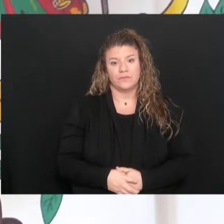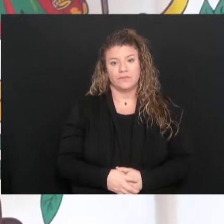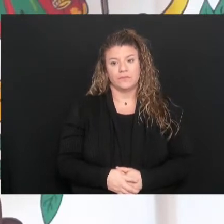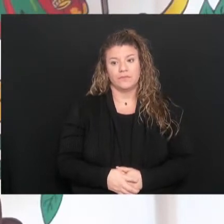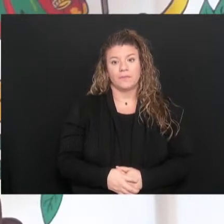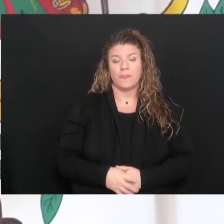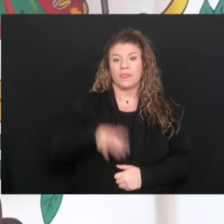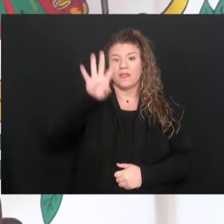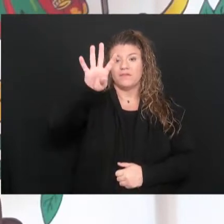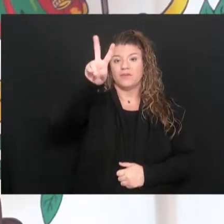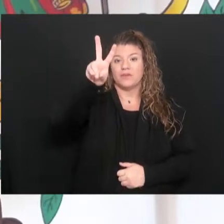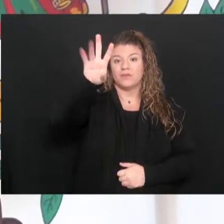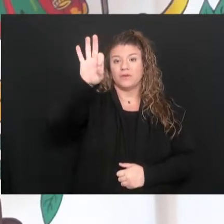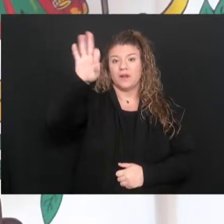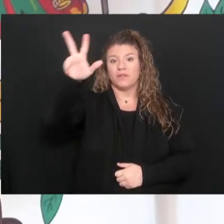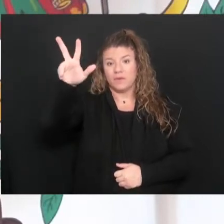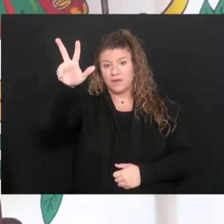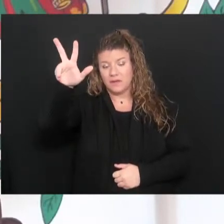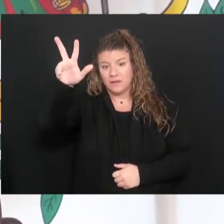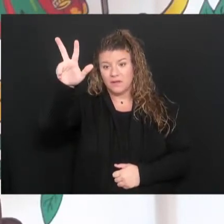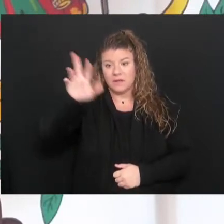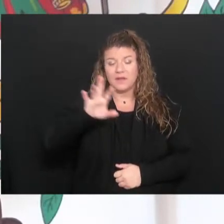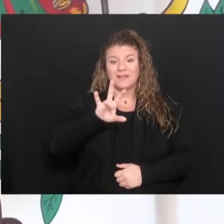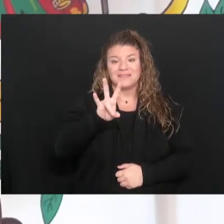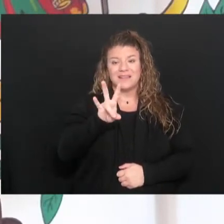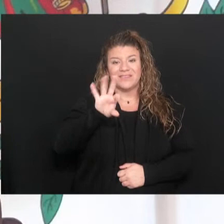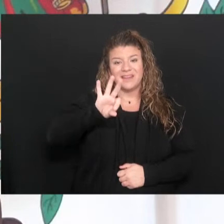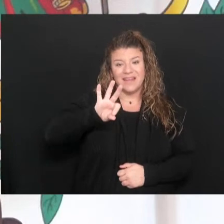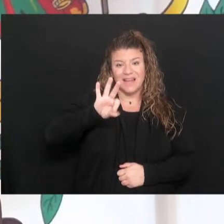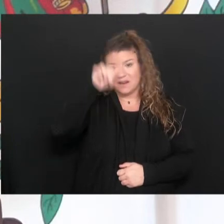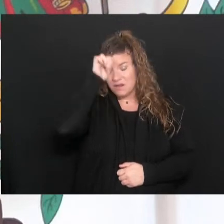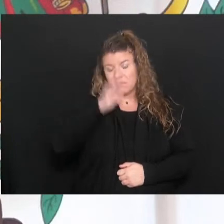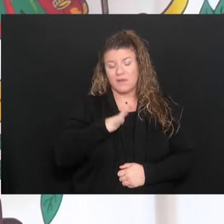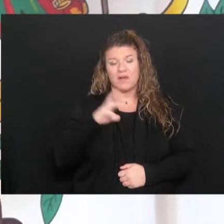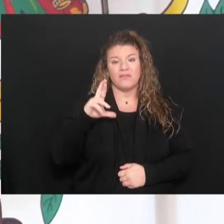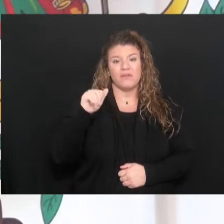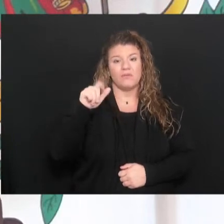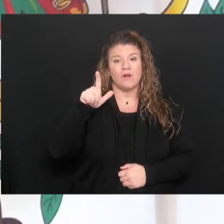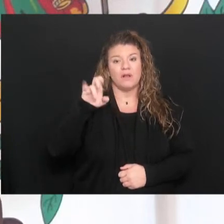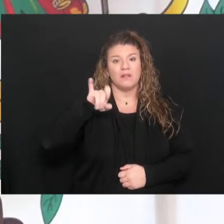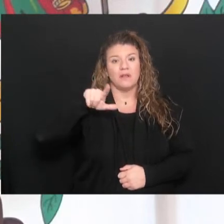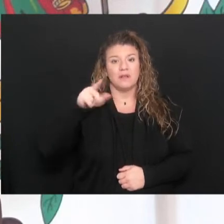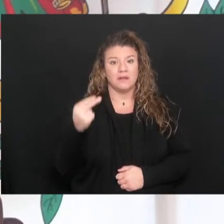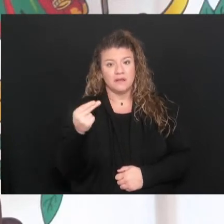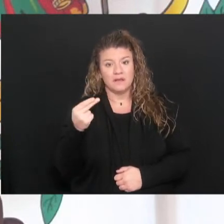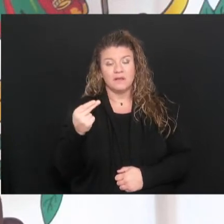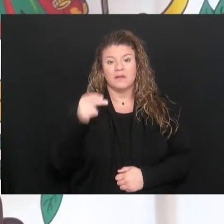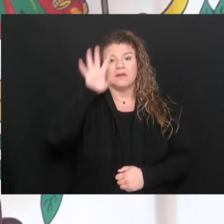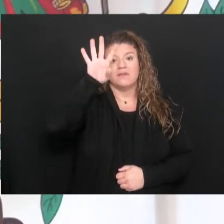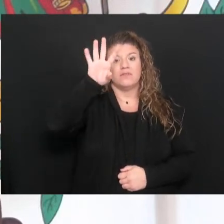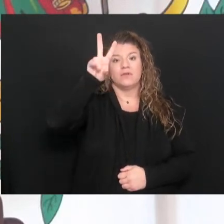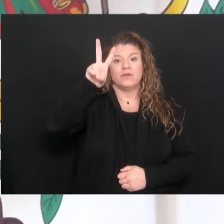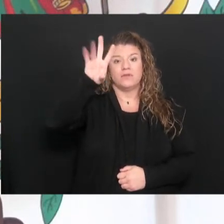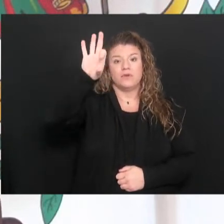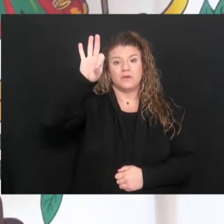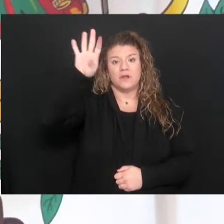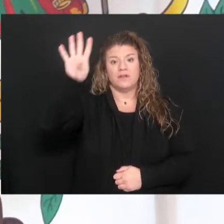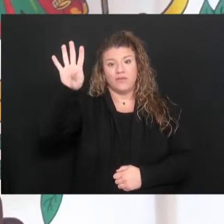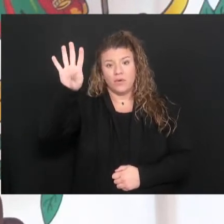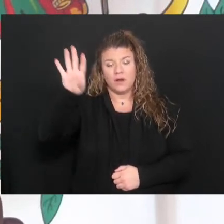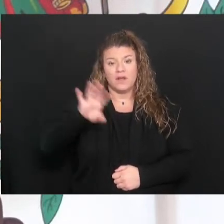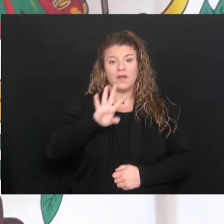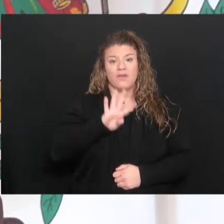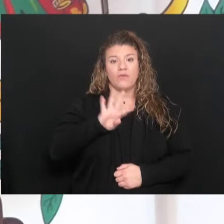The 4,293rd death is a 79-year-old male from Raleigh County. The 4,294th death,